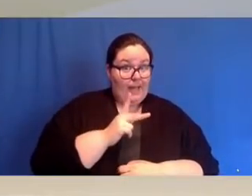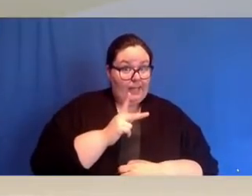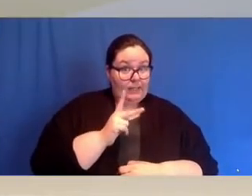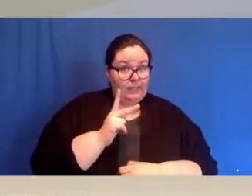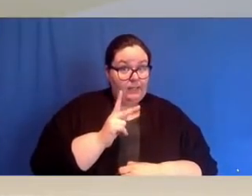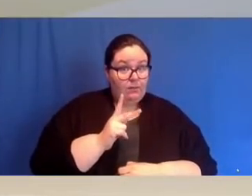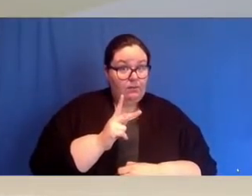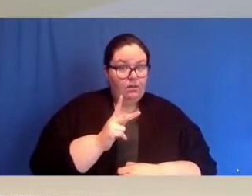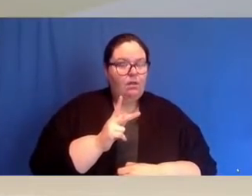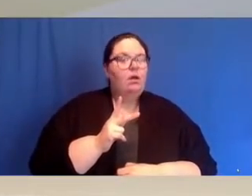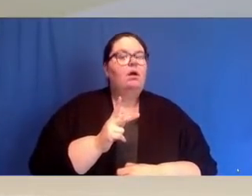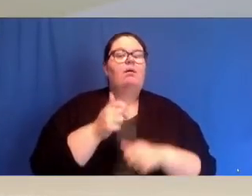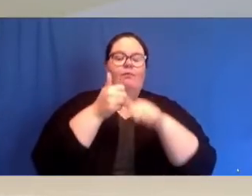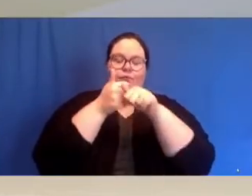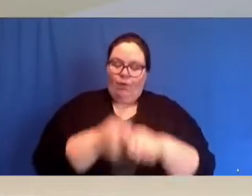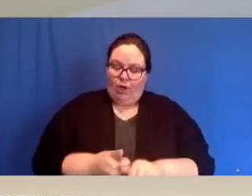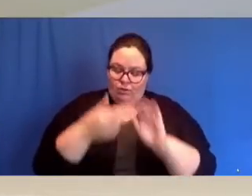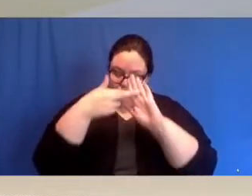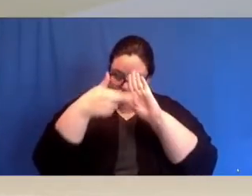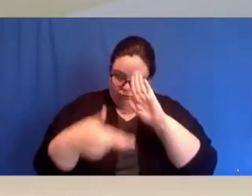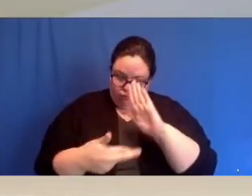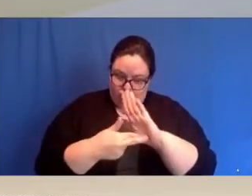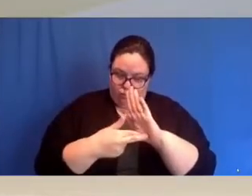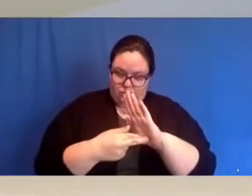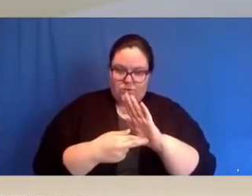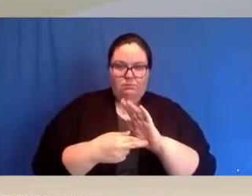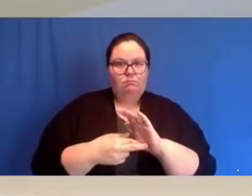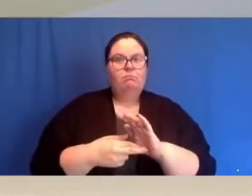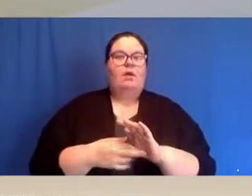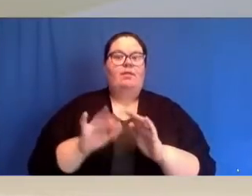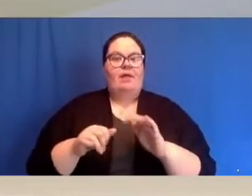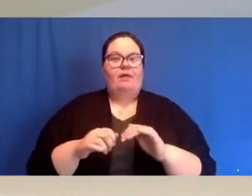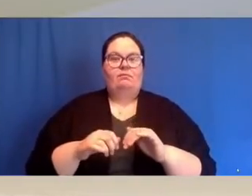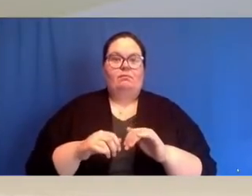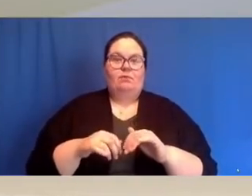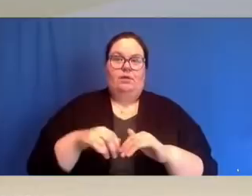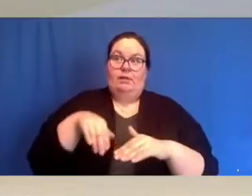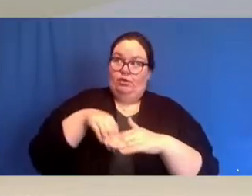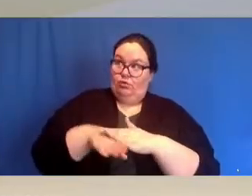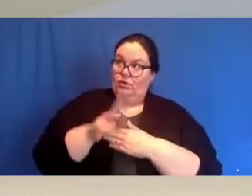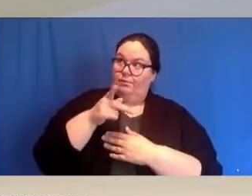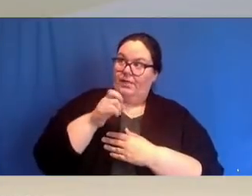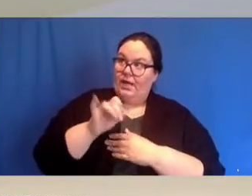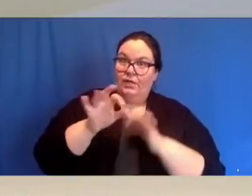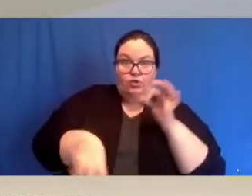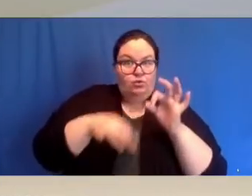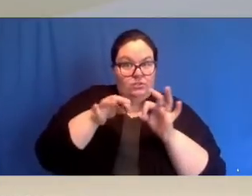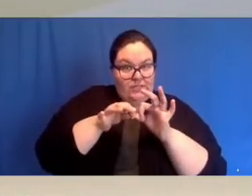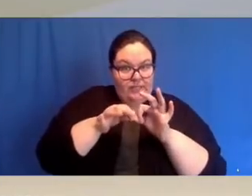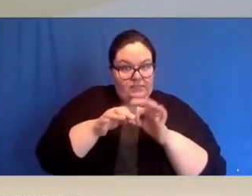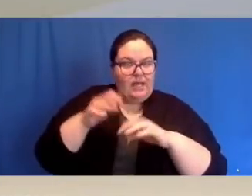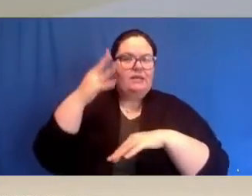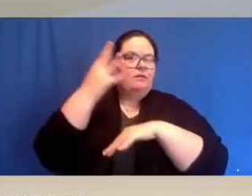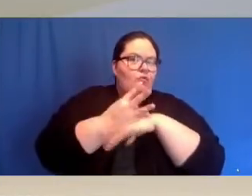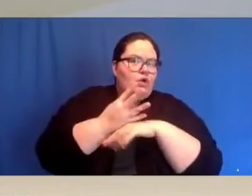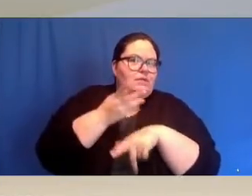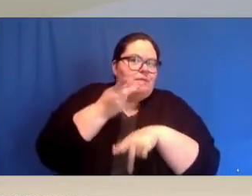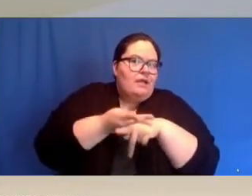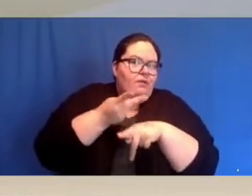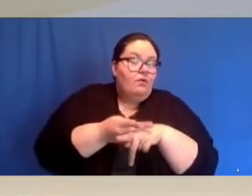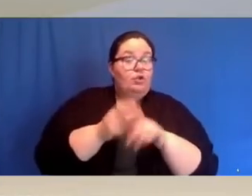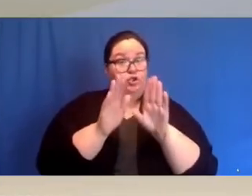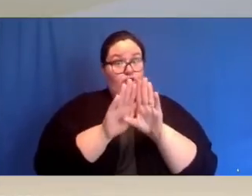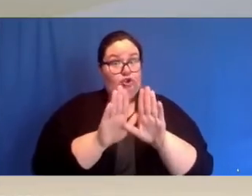much follow our guidance around making that really enhanced precautions for those first 4 days.